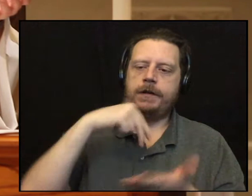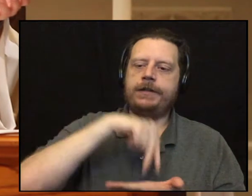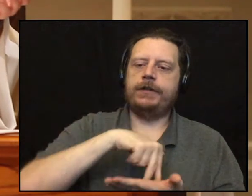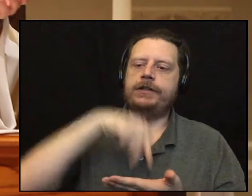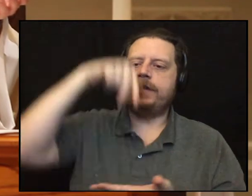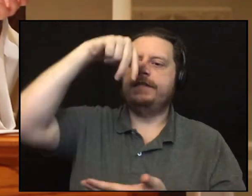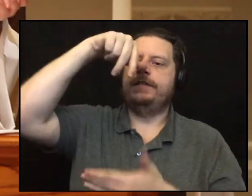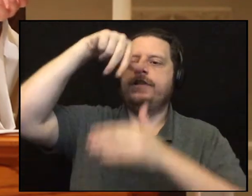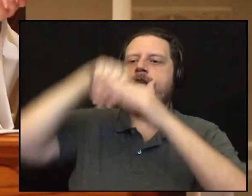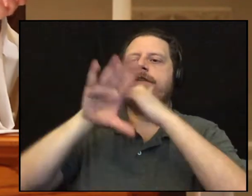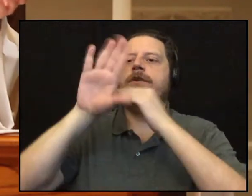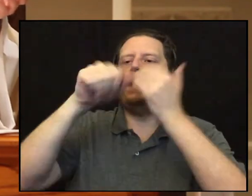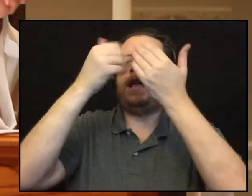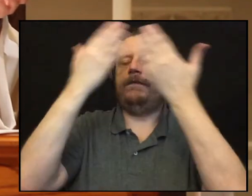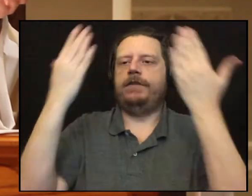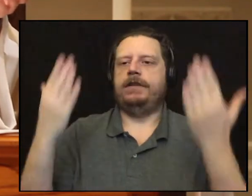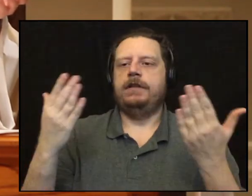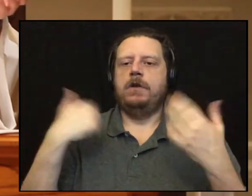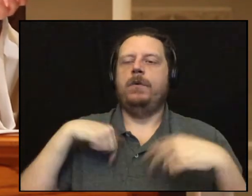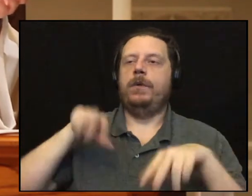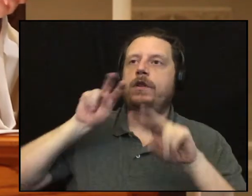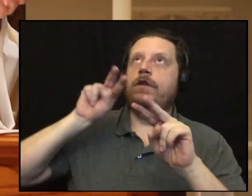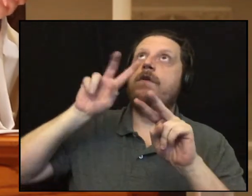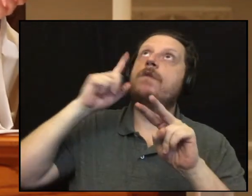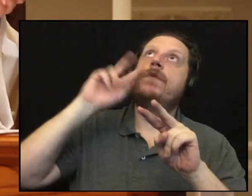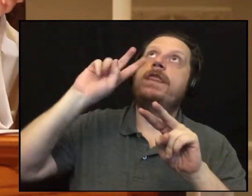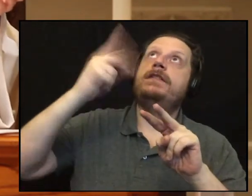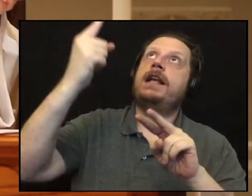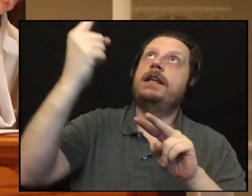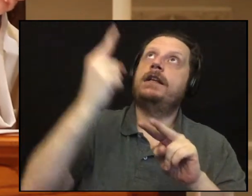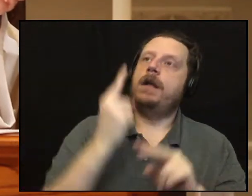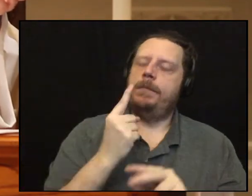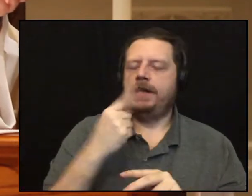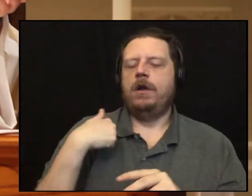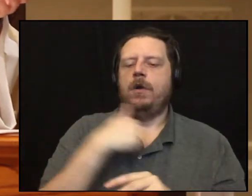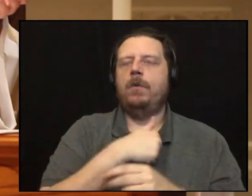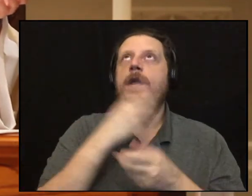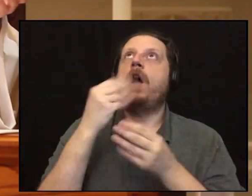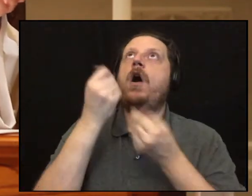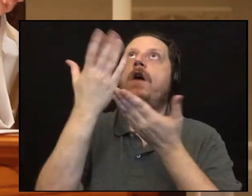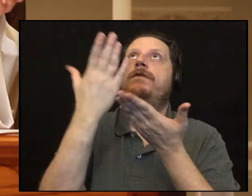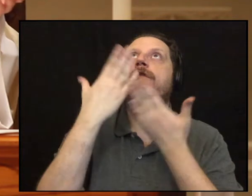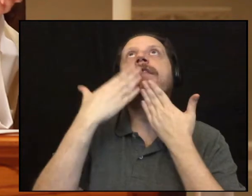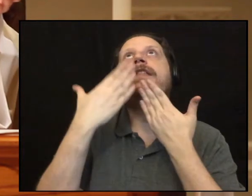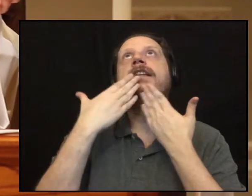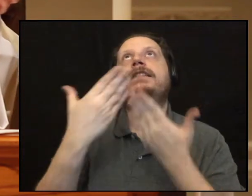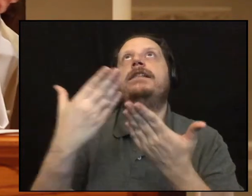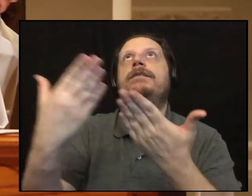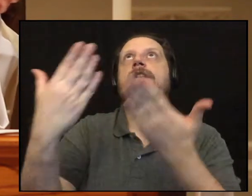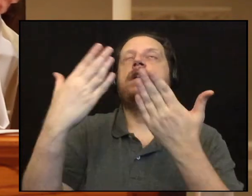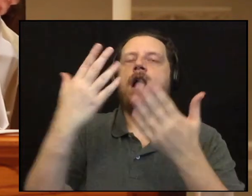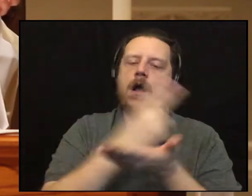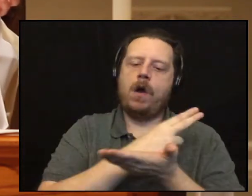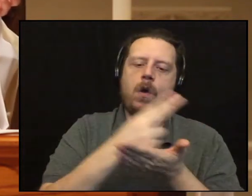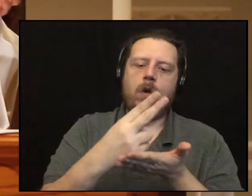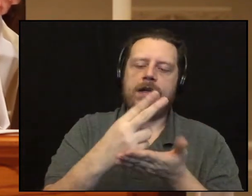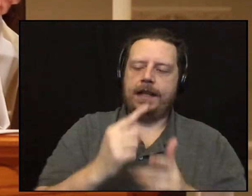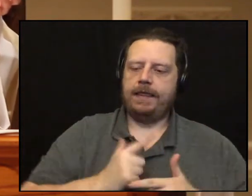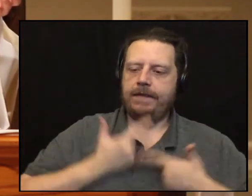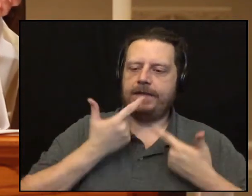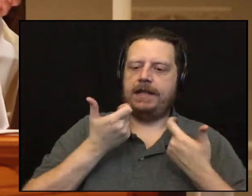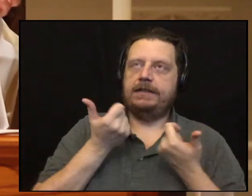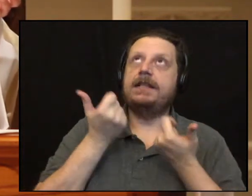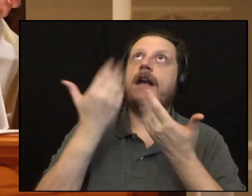heaven, and as we look forward to his second coming, we offer you in thanksgiving this holy and living